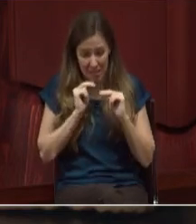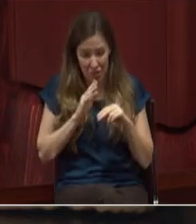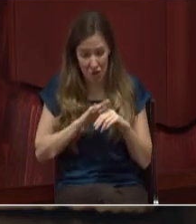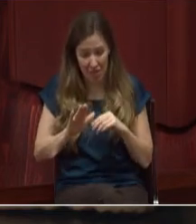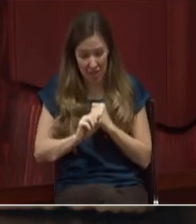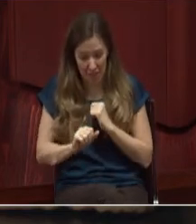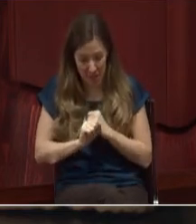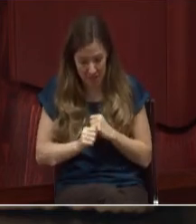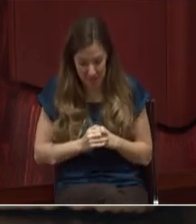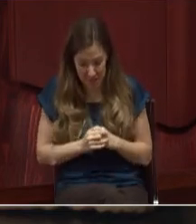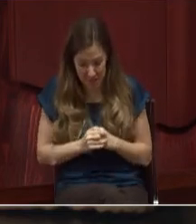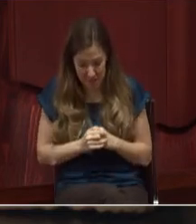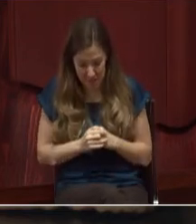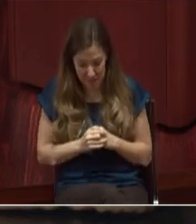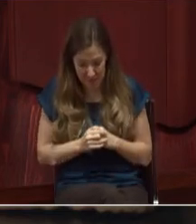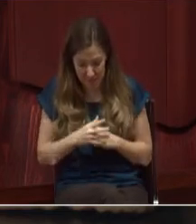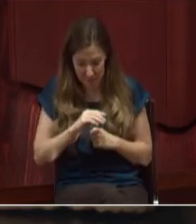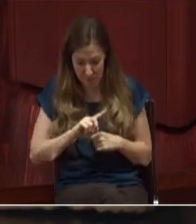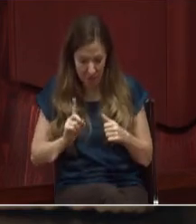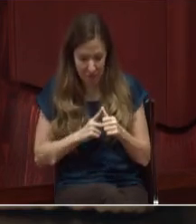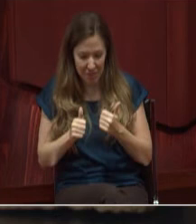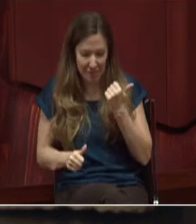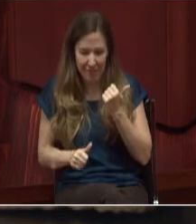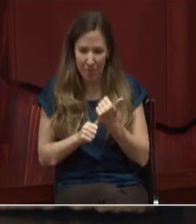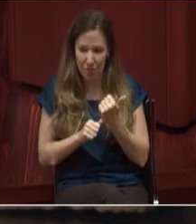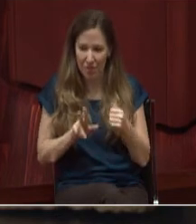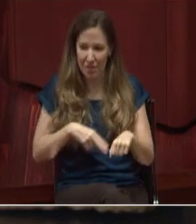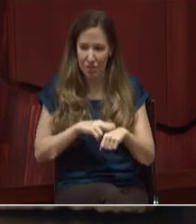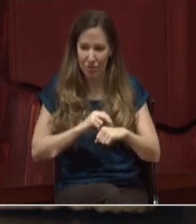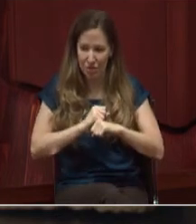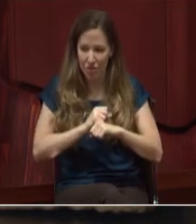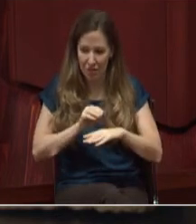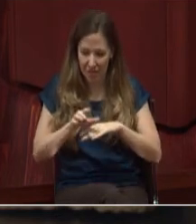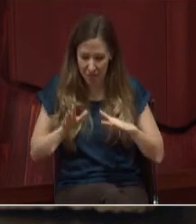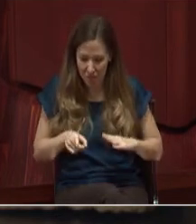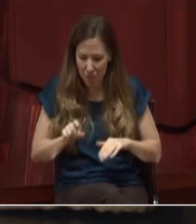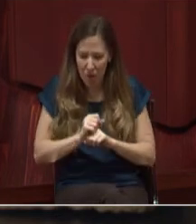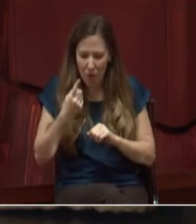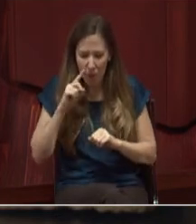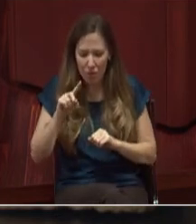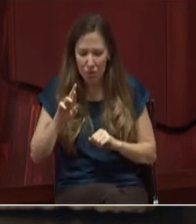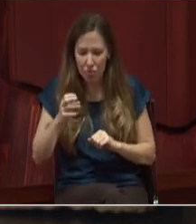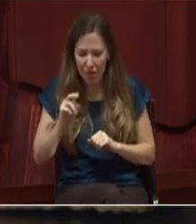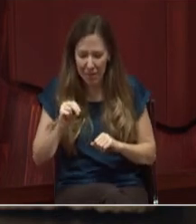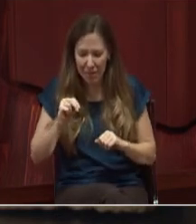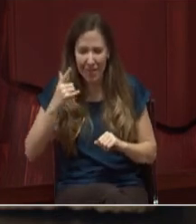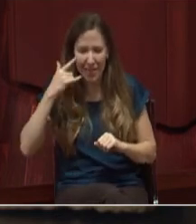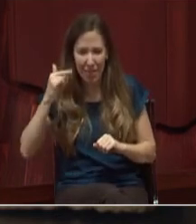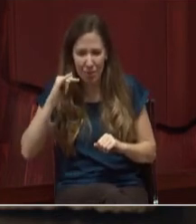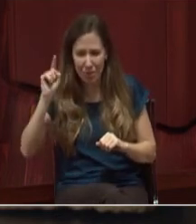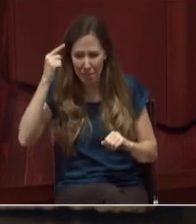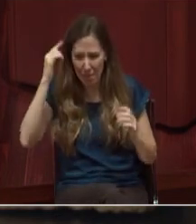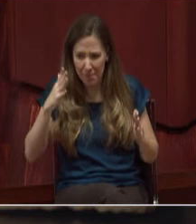and Nixon's first deputy national security advisor, went on to work for Ronald Reagan, California governor, and